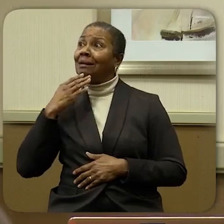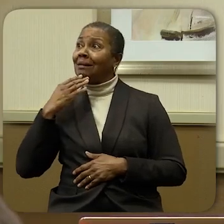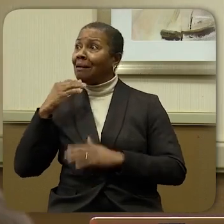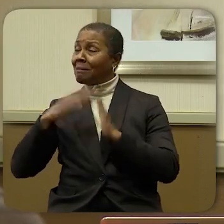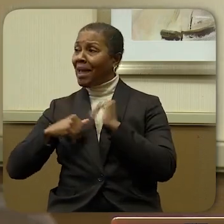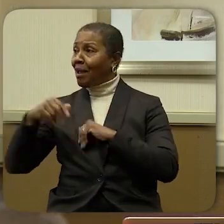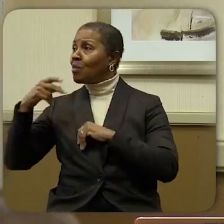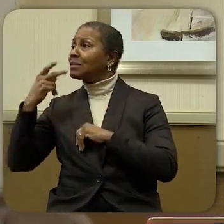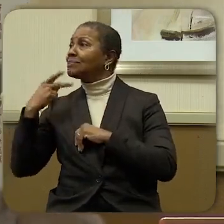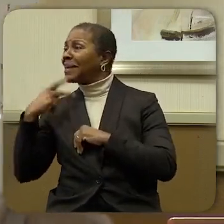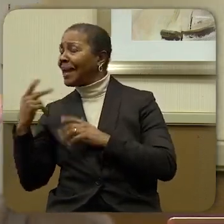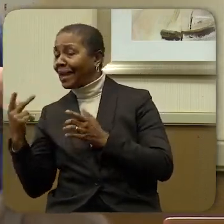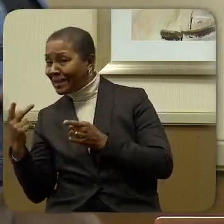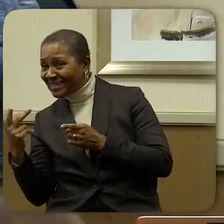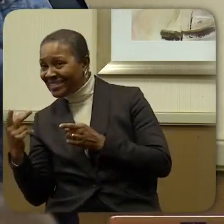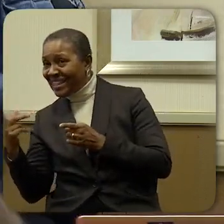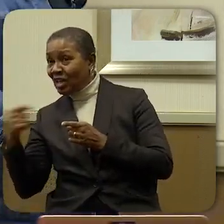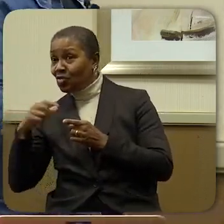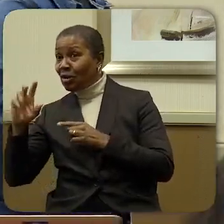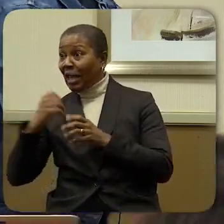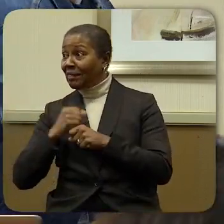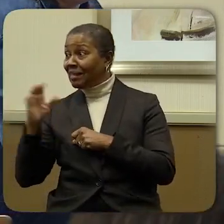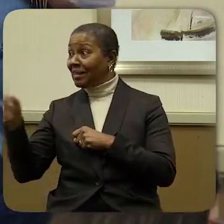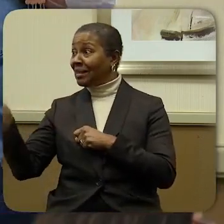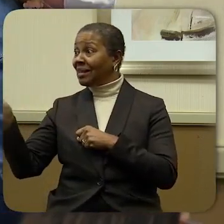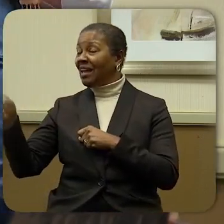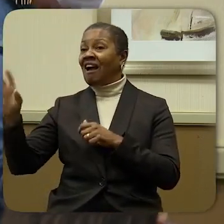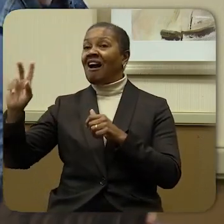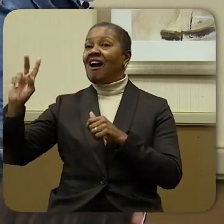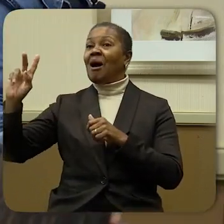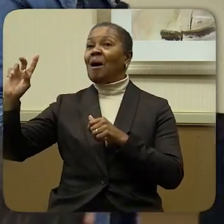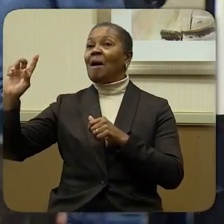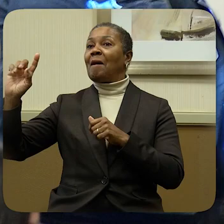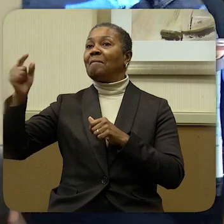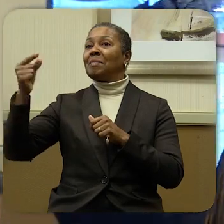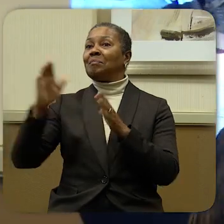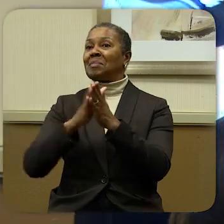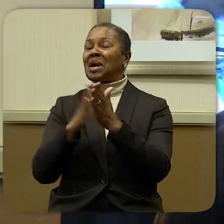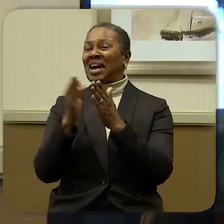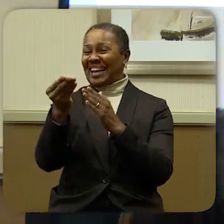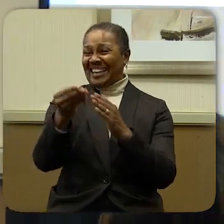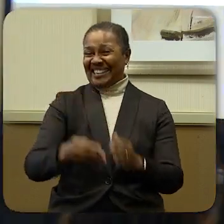Thank you. And you get the first book for this.